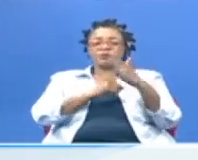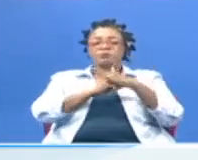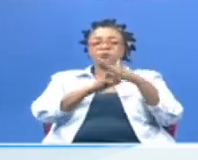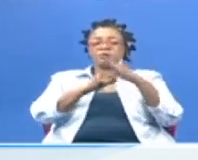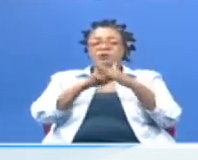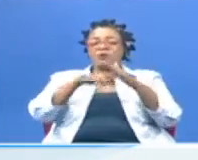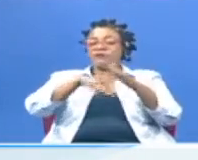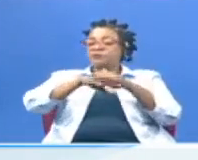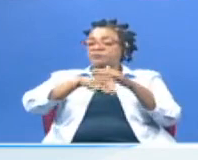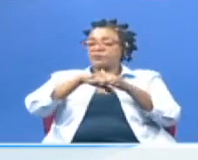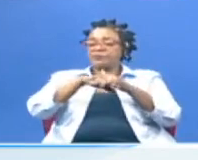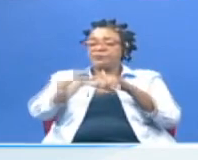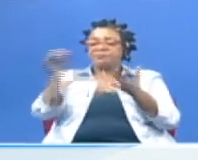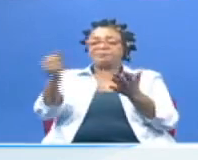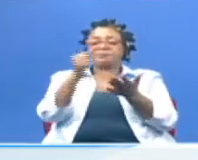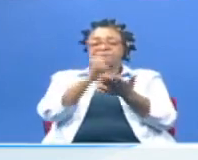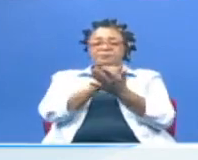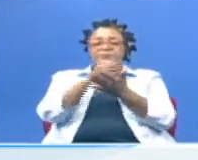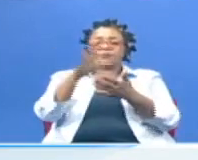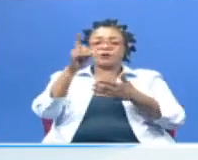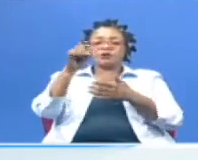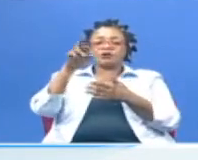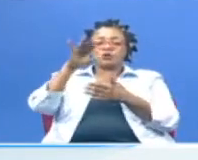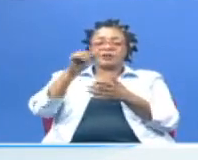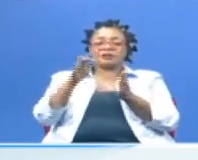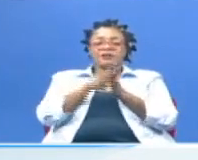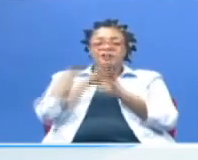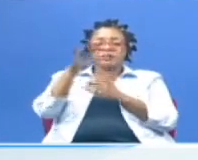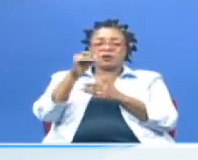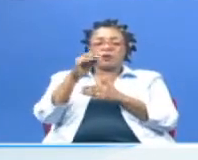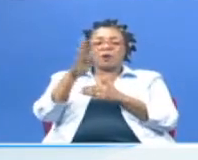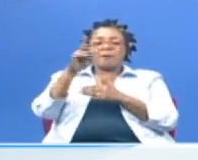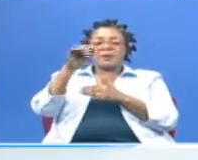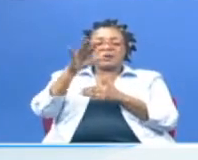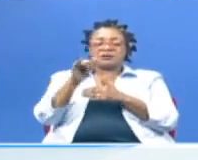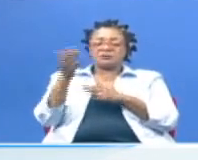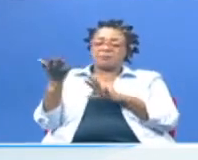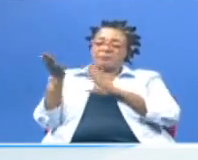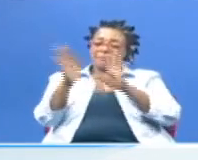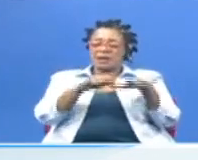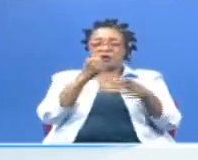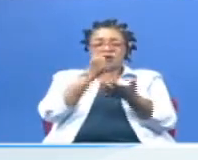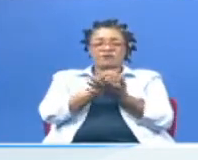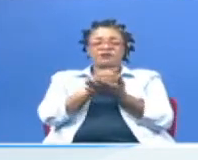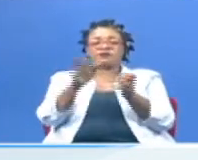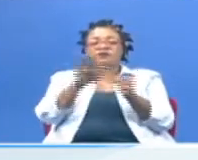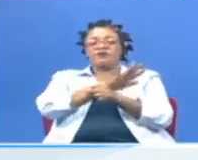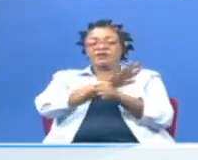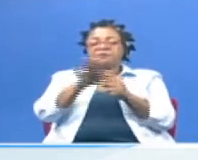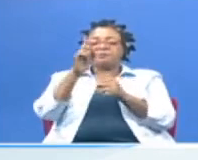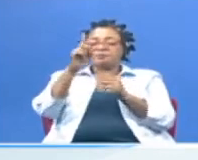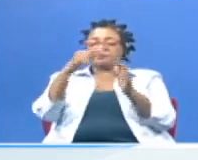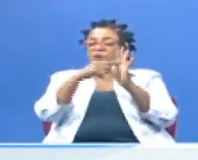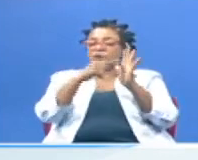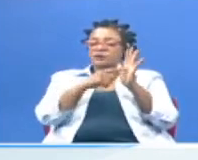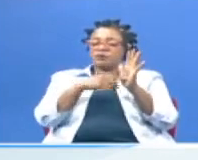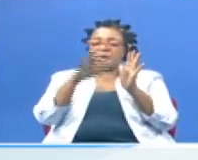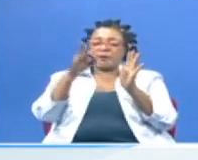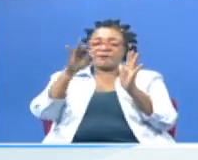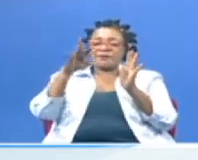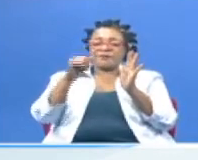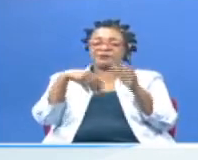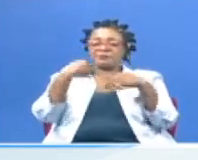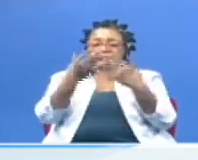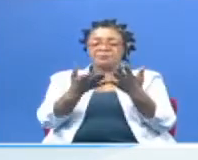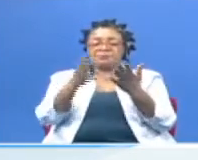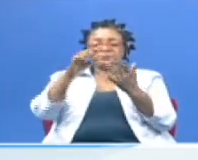reinstated the FKF Vice President Doris Petra and CEO Barry Otieno to office, fulfilling one of the conditions that FIFA gave to the Kenyan government